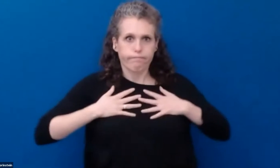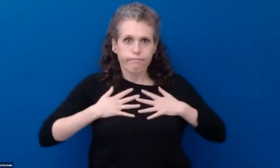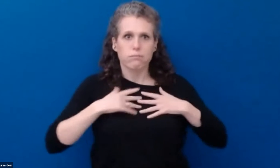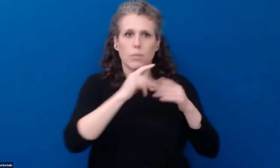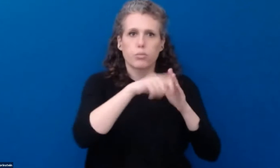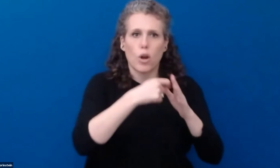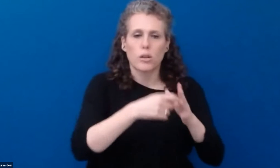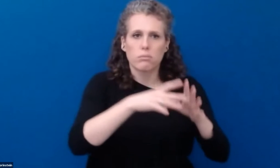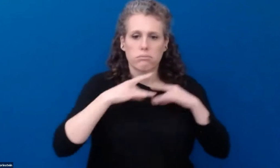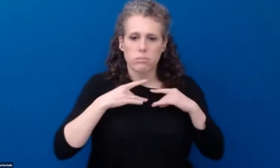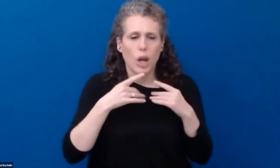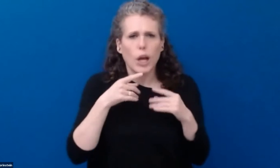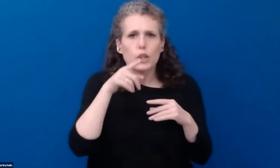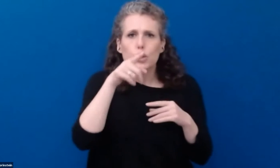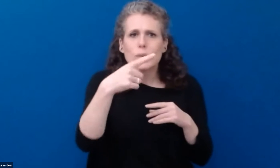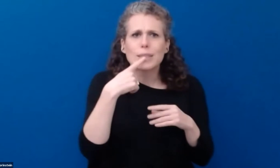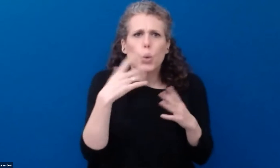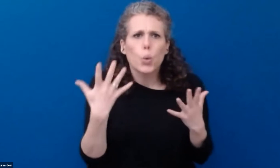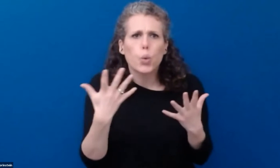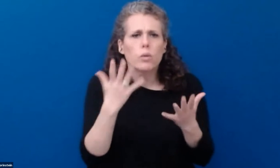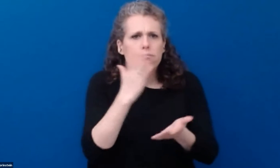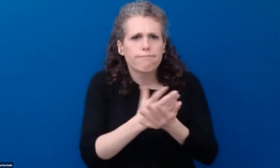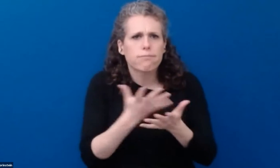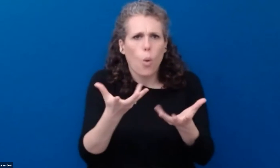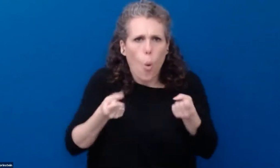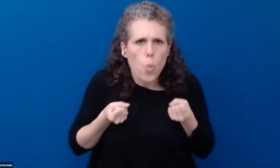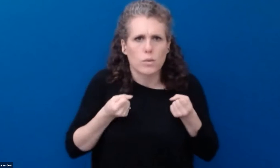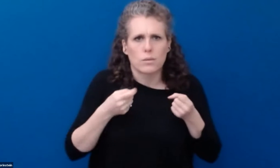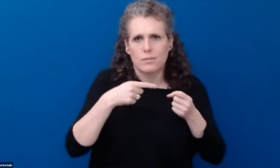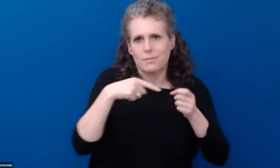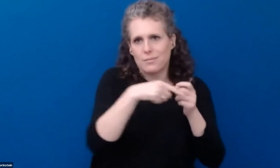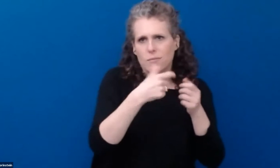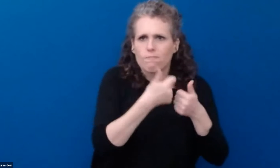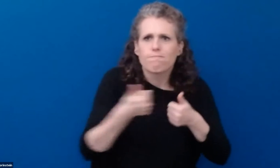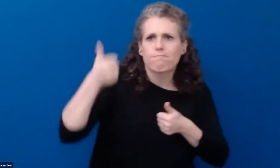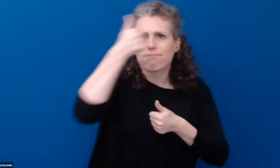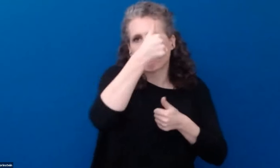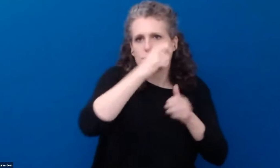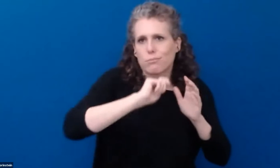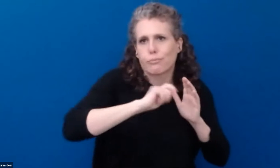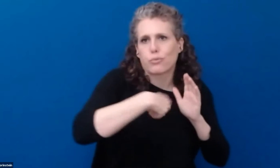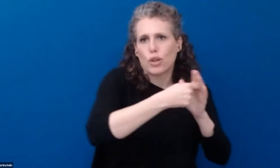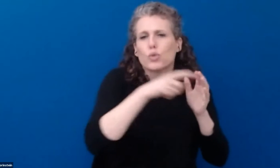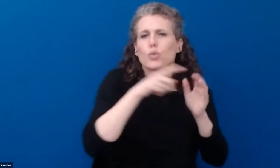mention who owns the project, but you said it was the owner's project